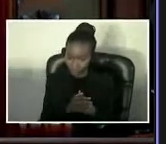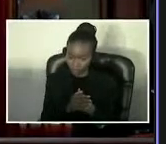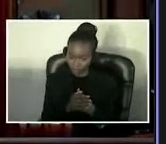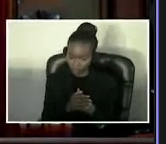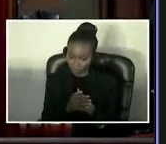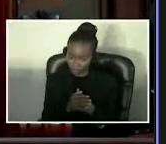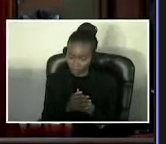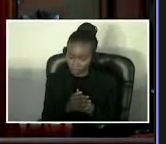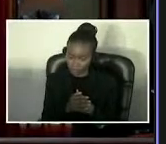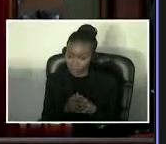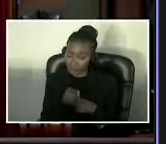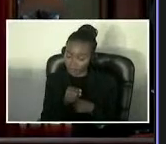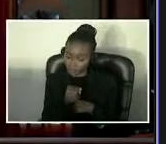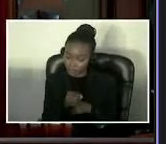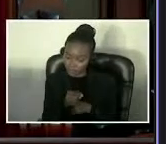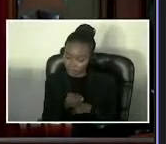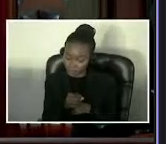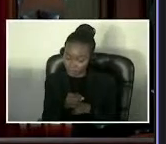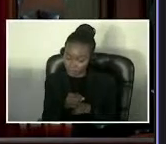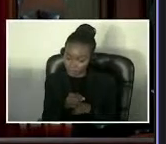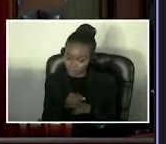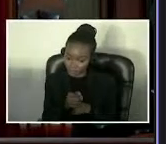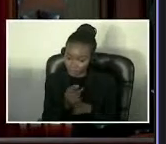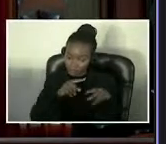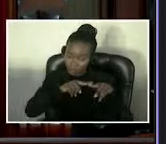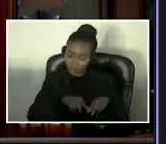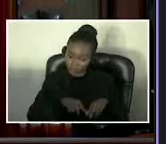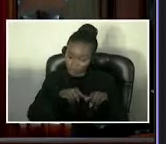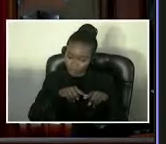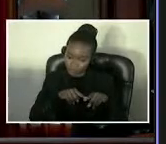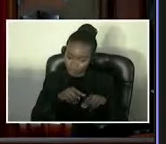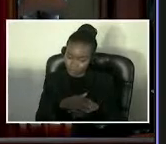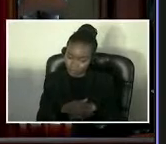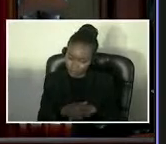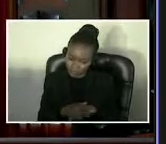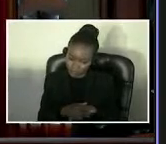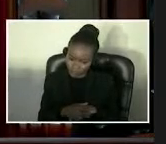meant to make re realized realisable